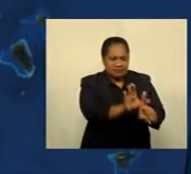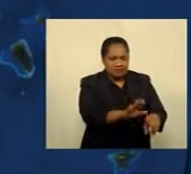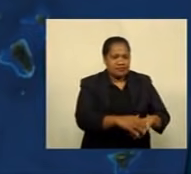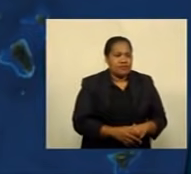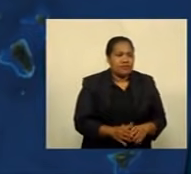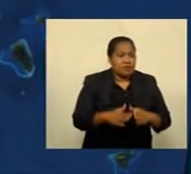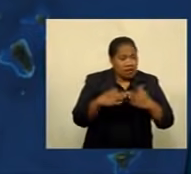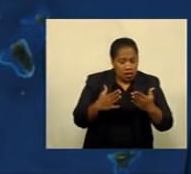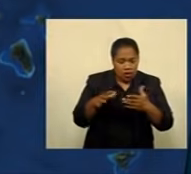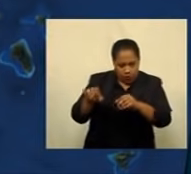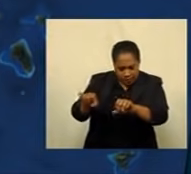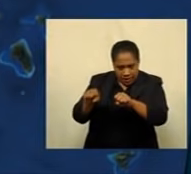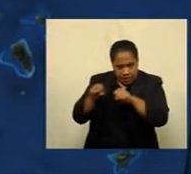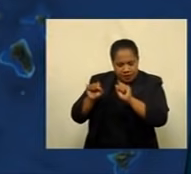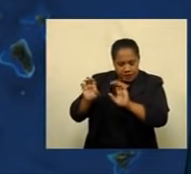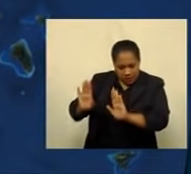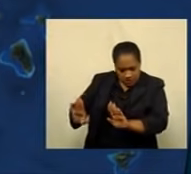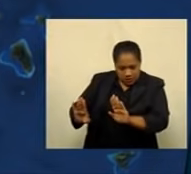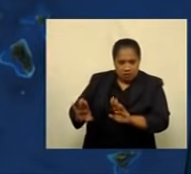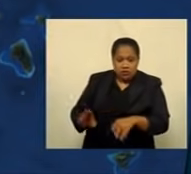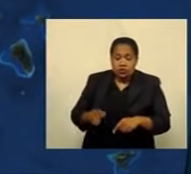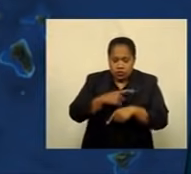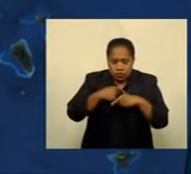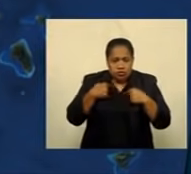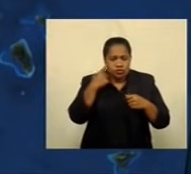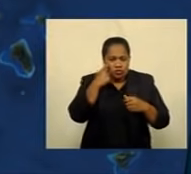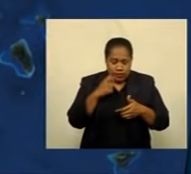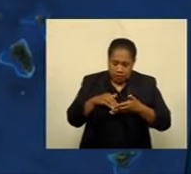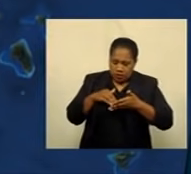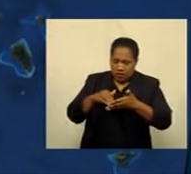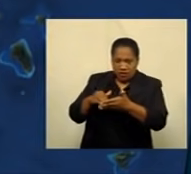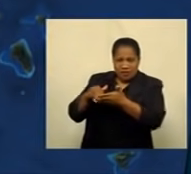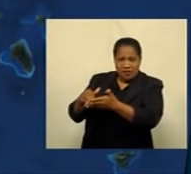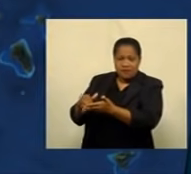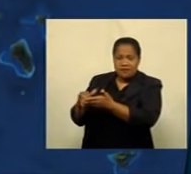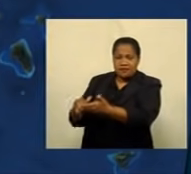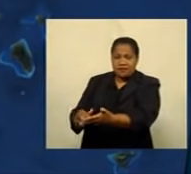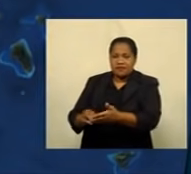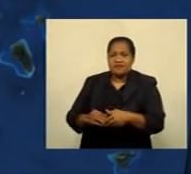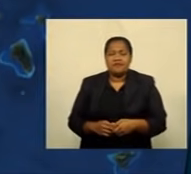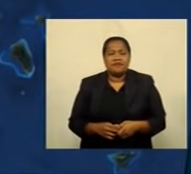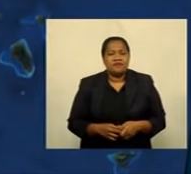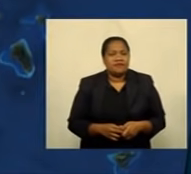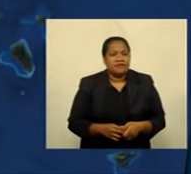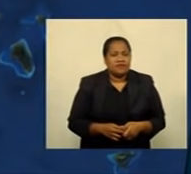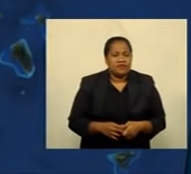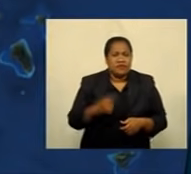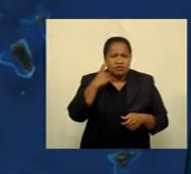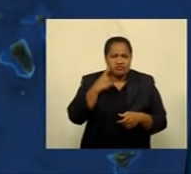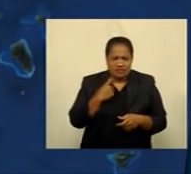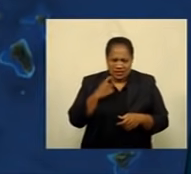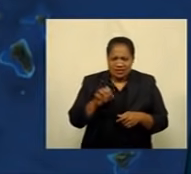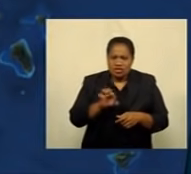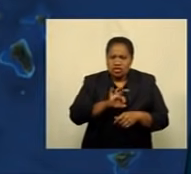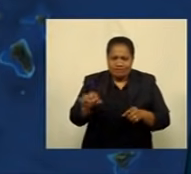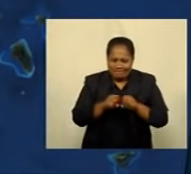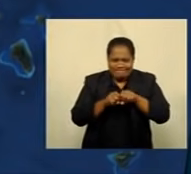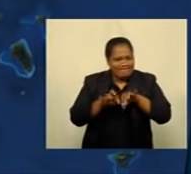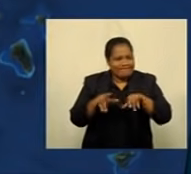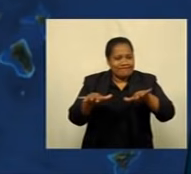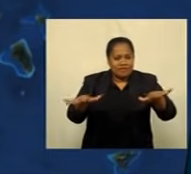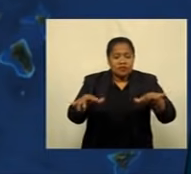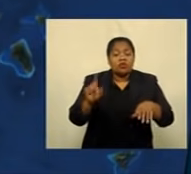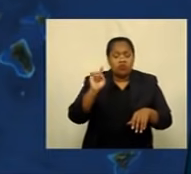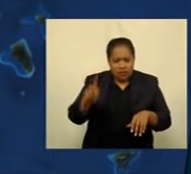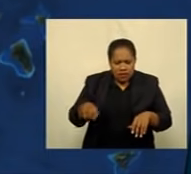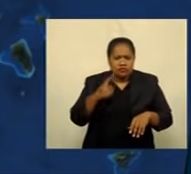again. We're trying to, as much as we can, help in breaking lines of transmission. That is all we're trying to do.